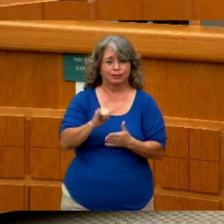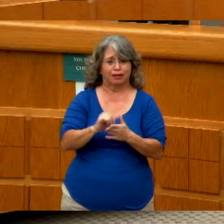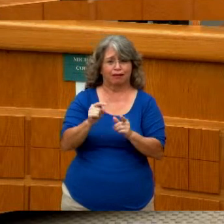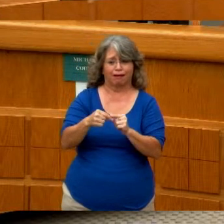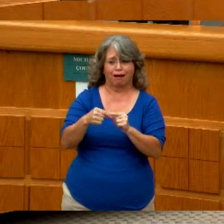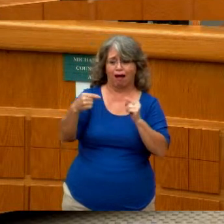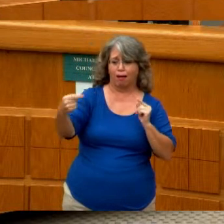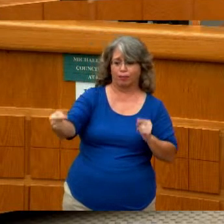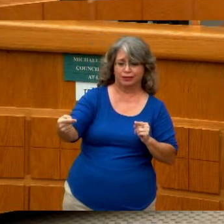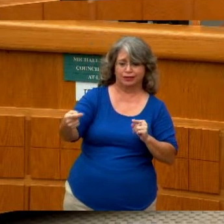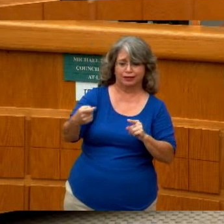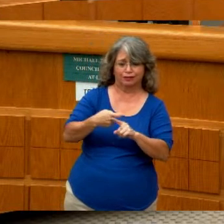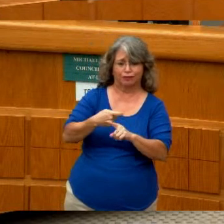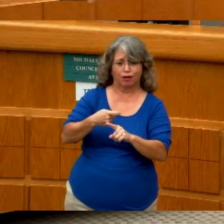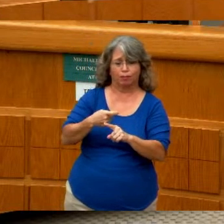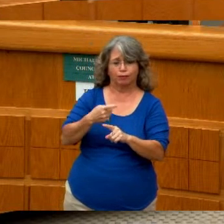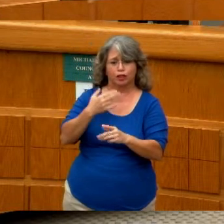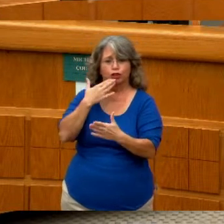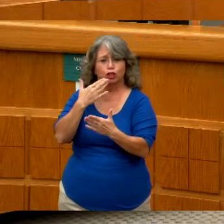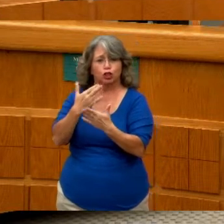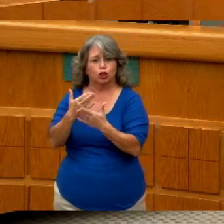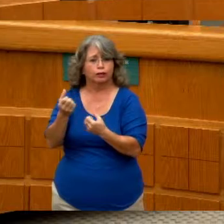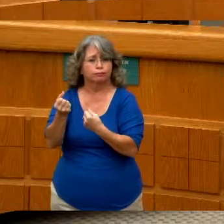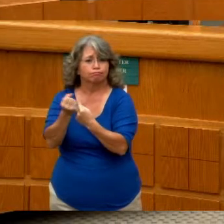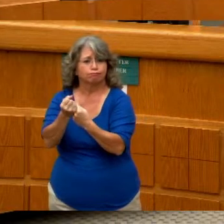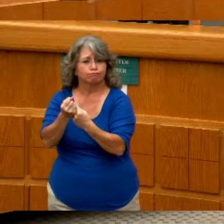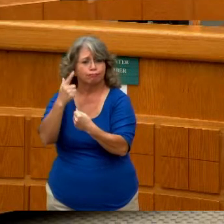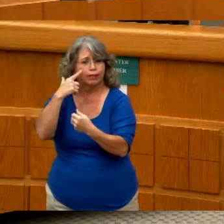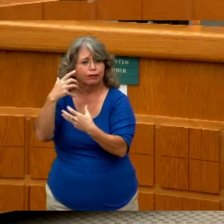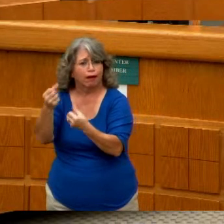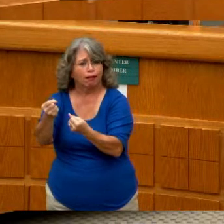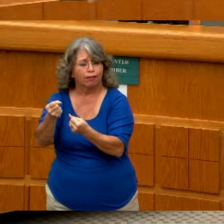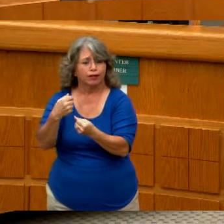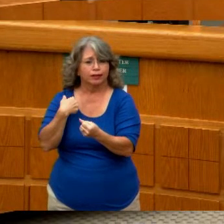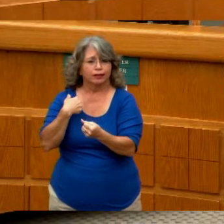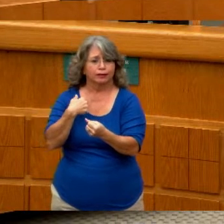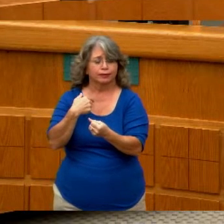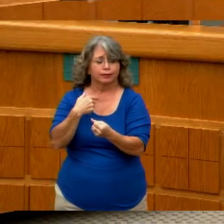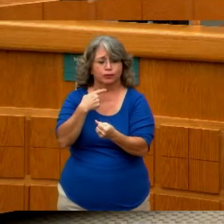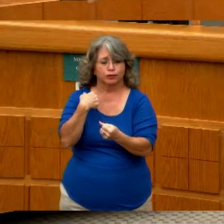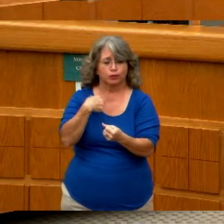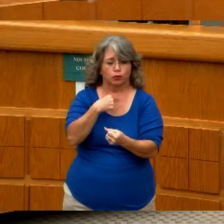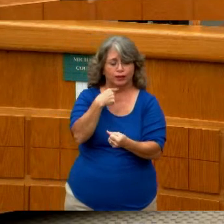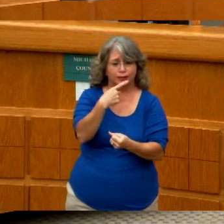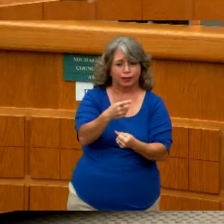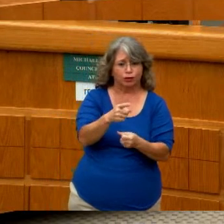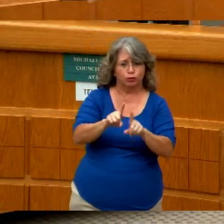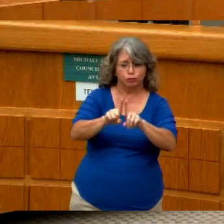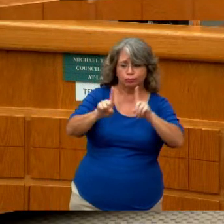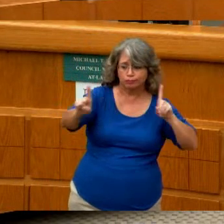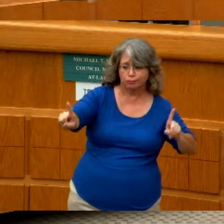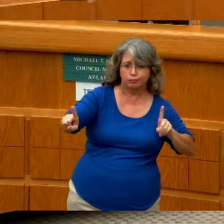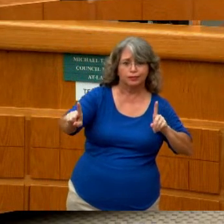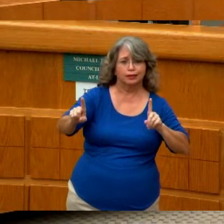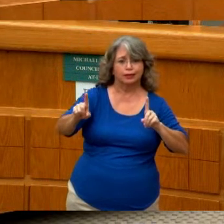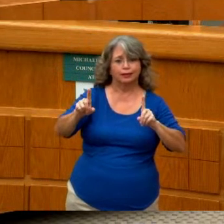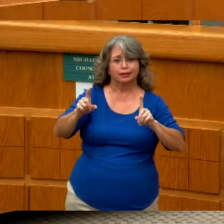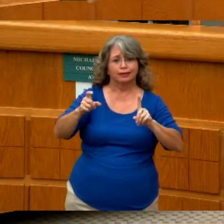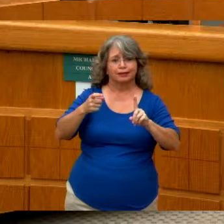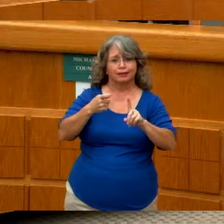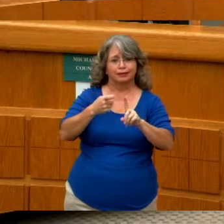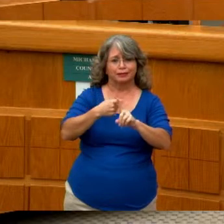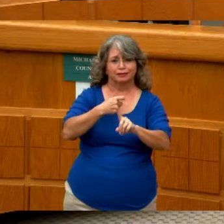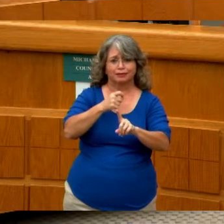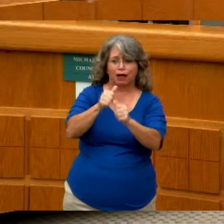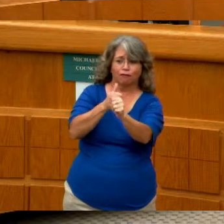somewhat counterintuitive to mental health, like stay away from people, social distance. This can make us often have thoughts